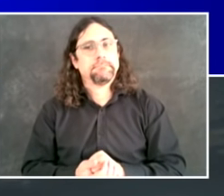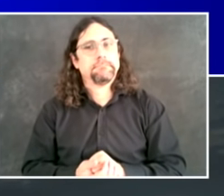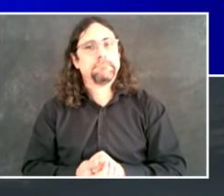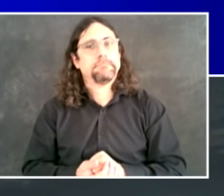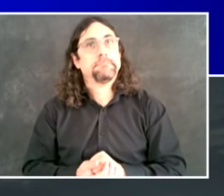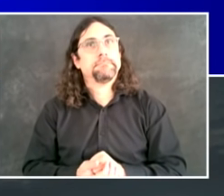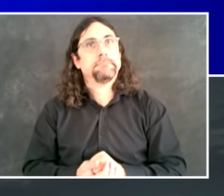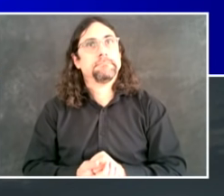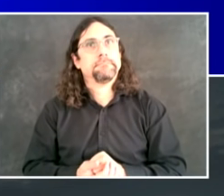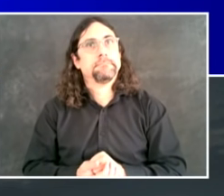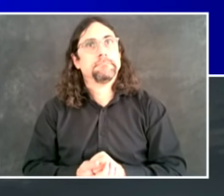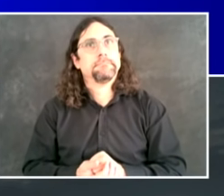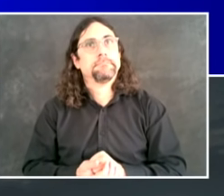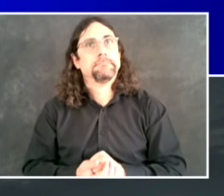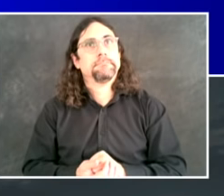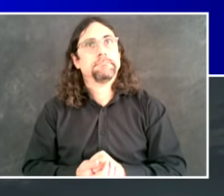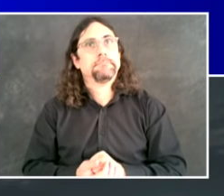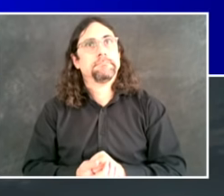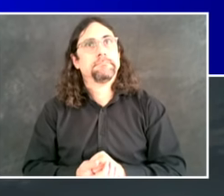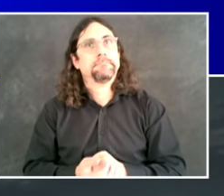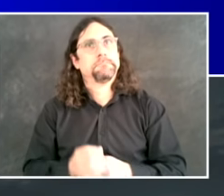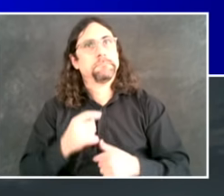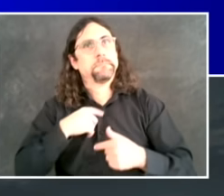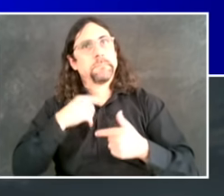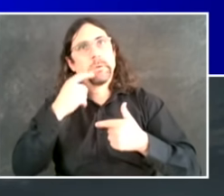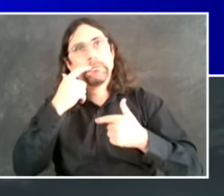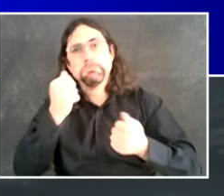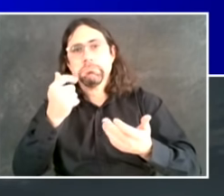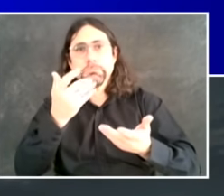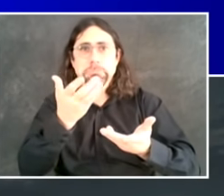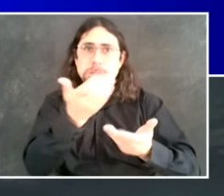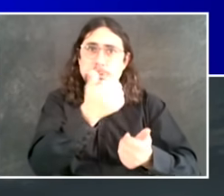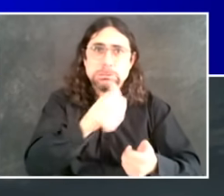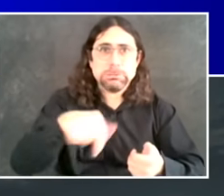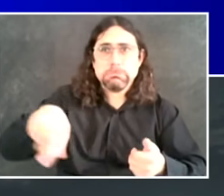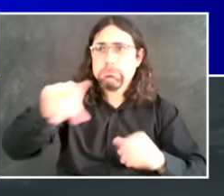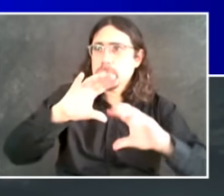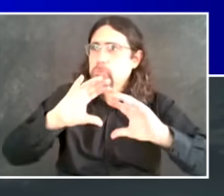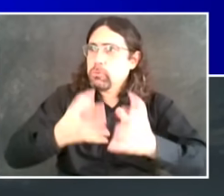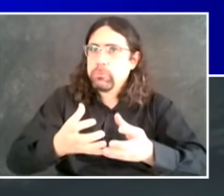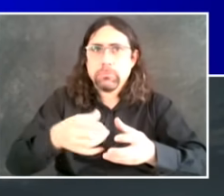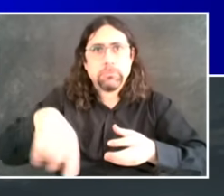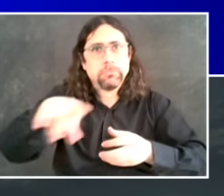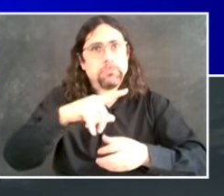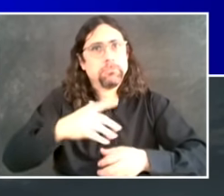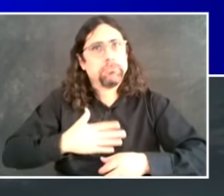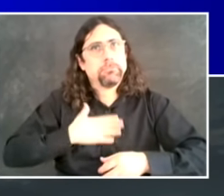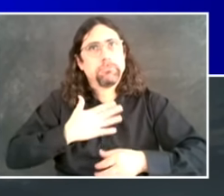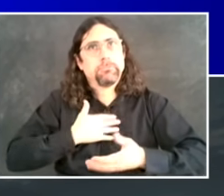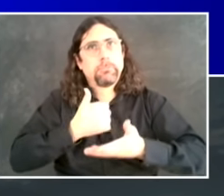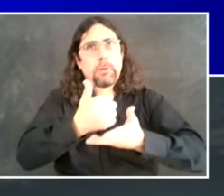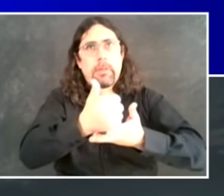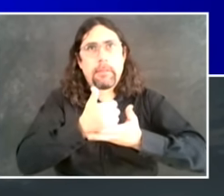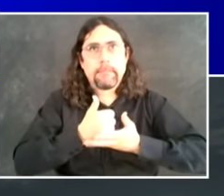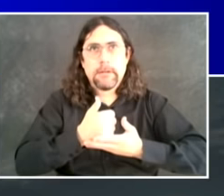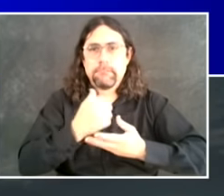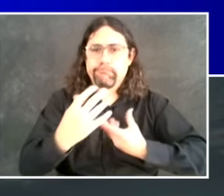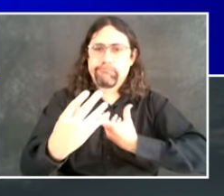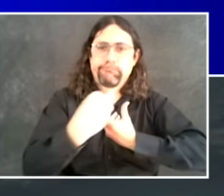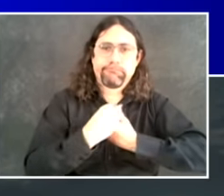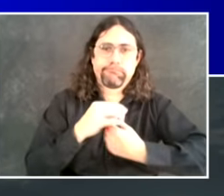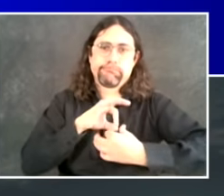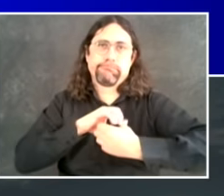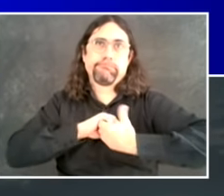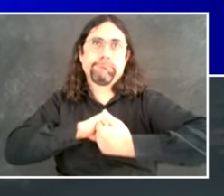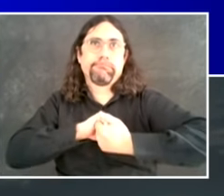any organizations that can help us, particularly feeding folks with some of the foods they're more used to. In the East Asian